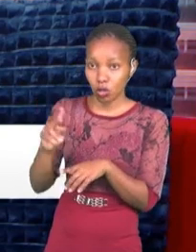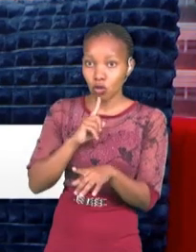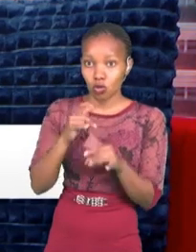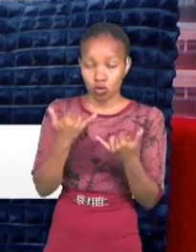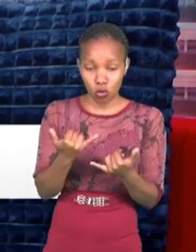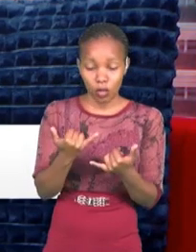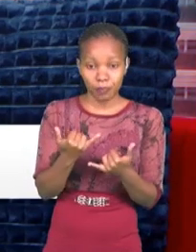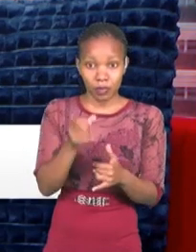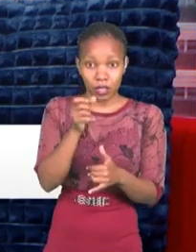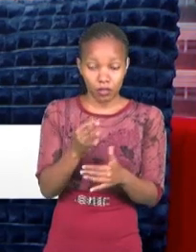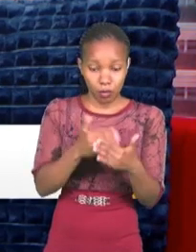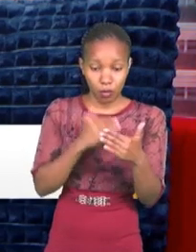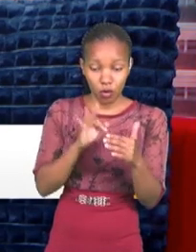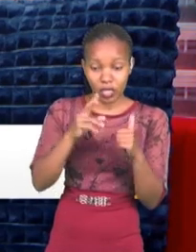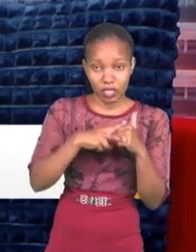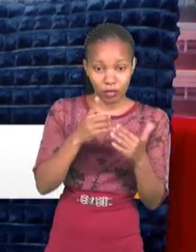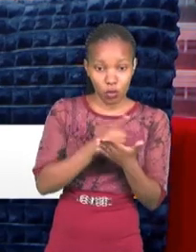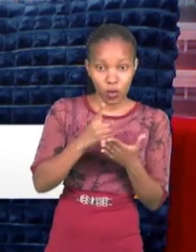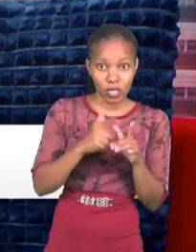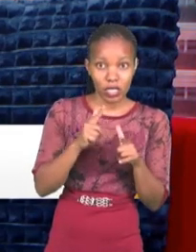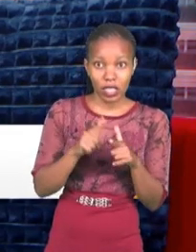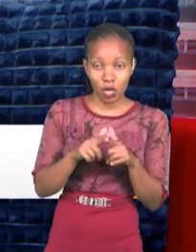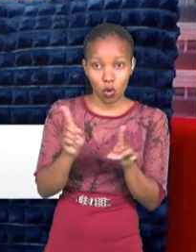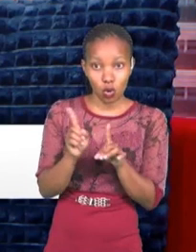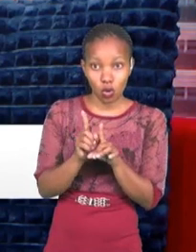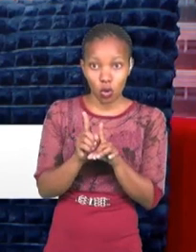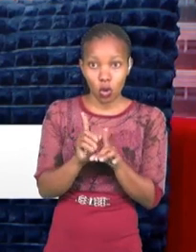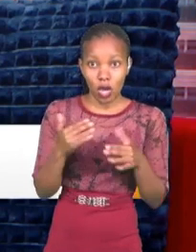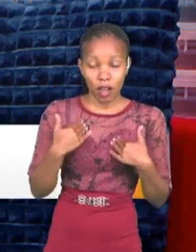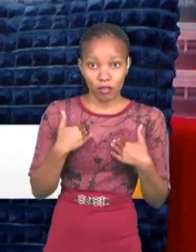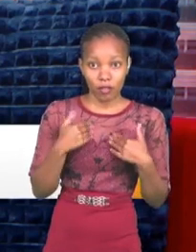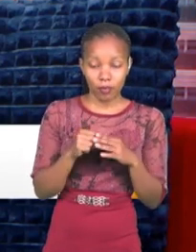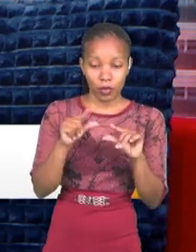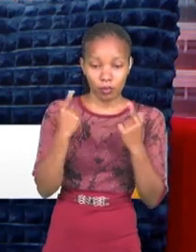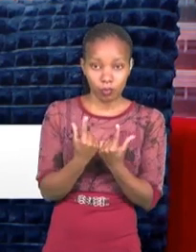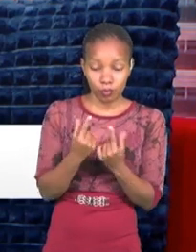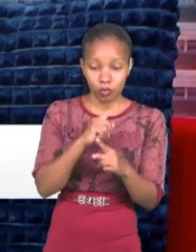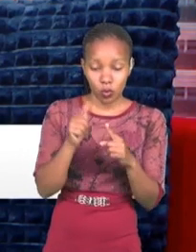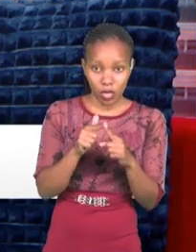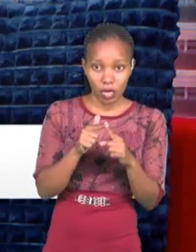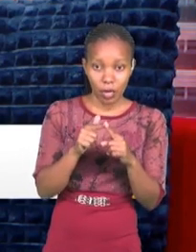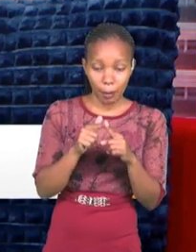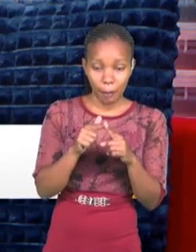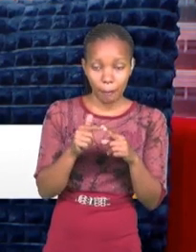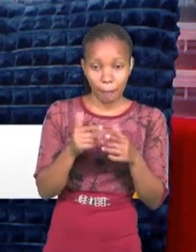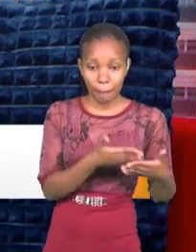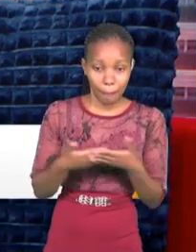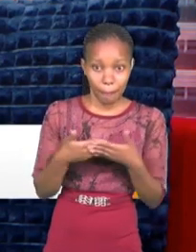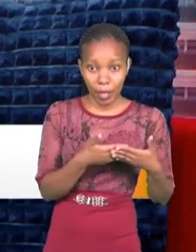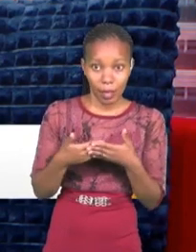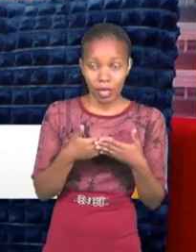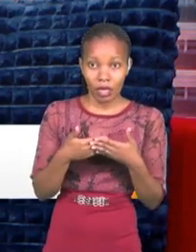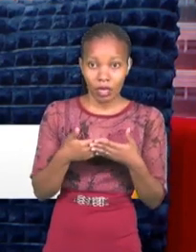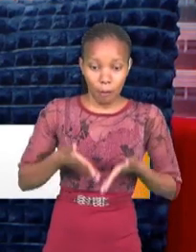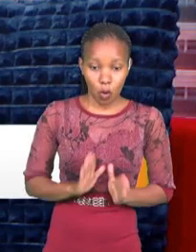as premature babies. There is also dividation in premature babies also. If delivered